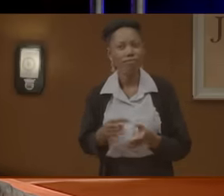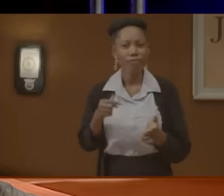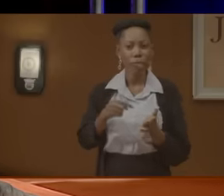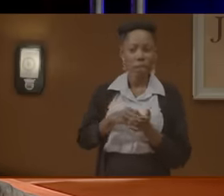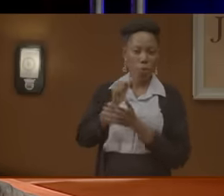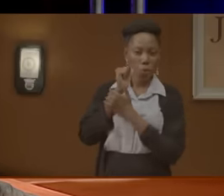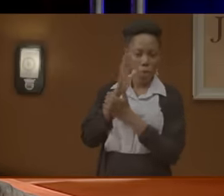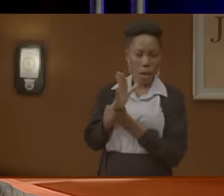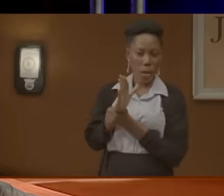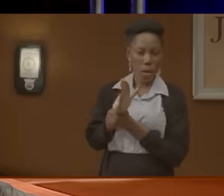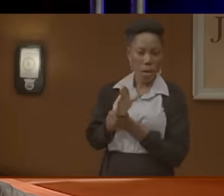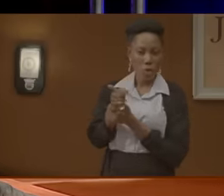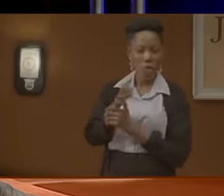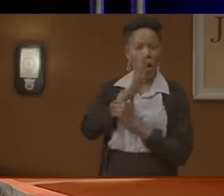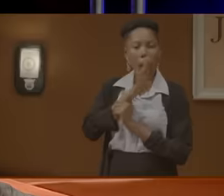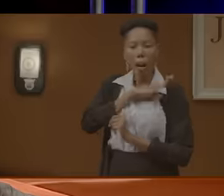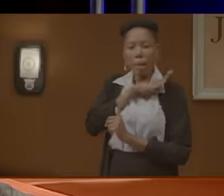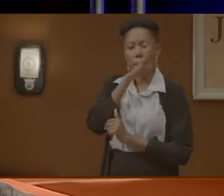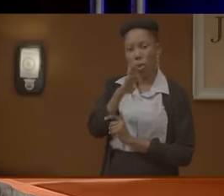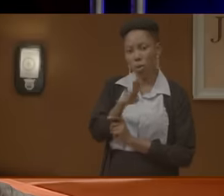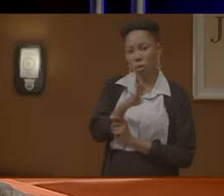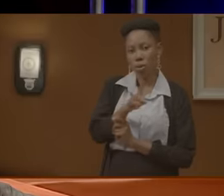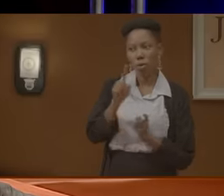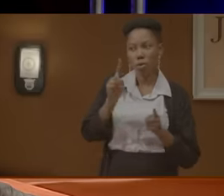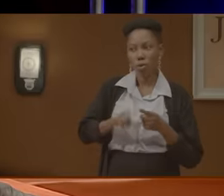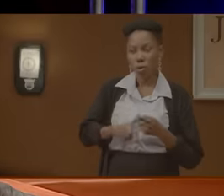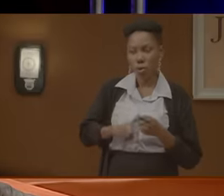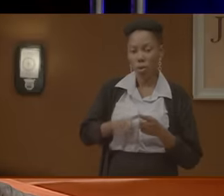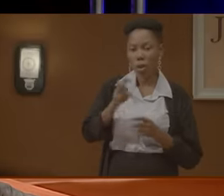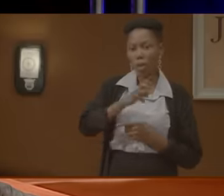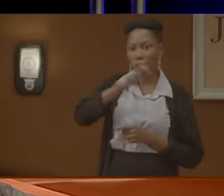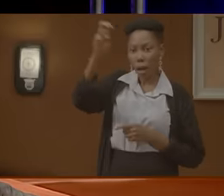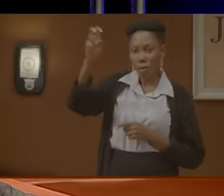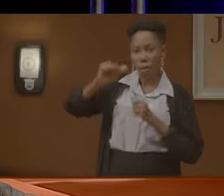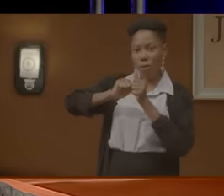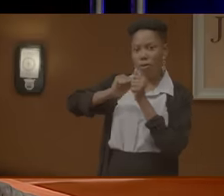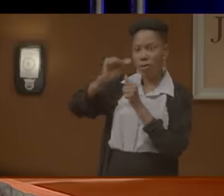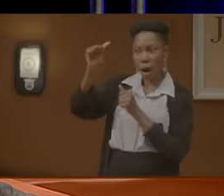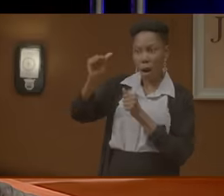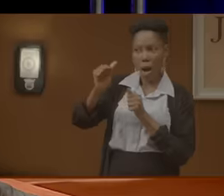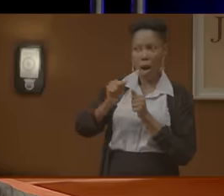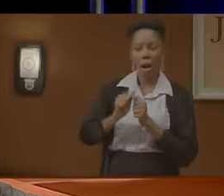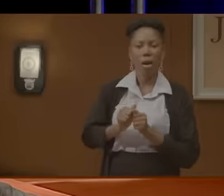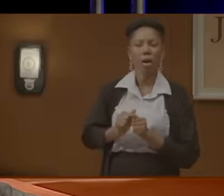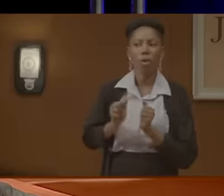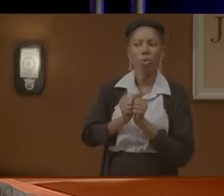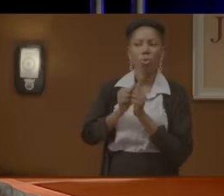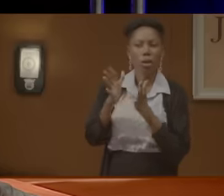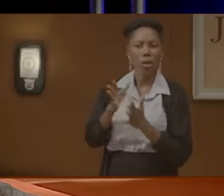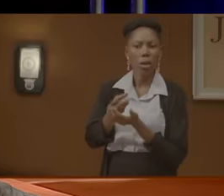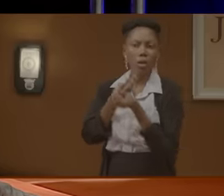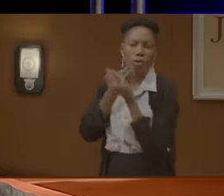the mind to carry my children, travel for far distance, down to a place without